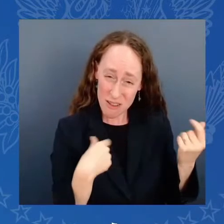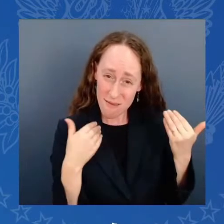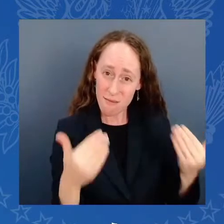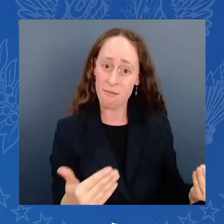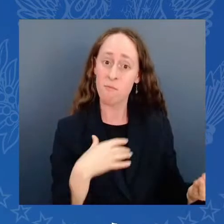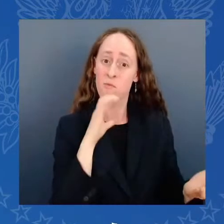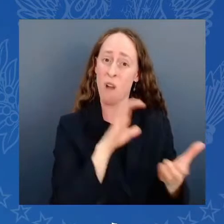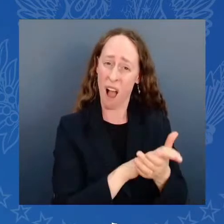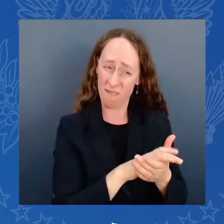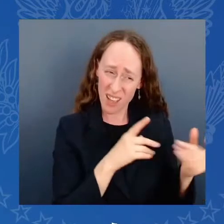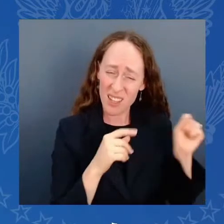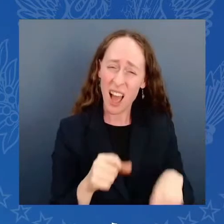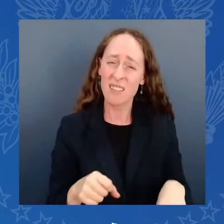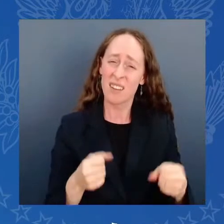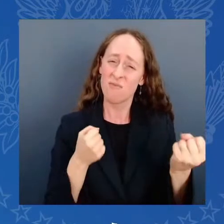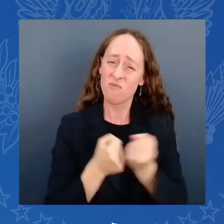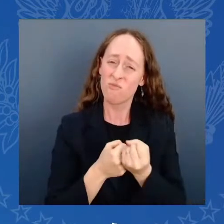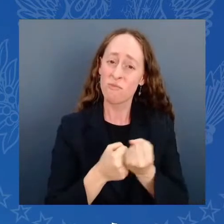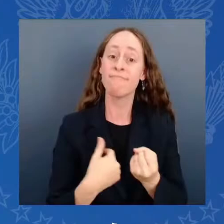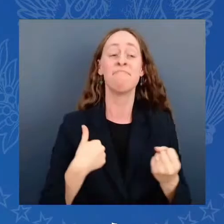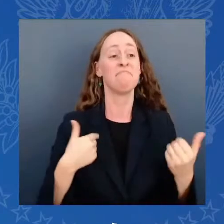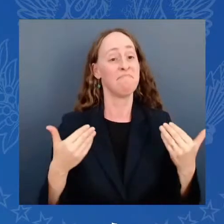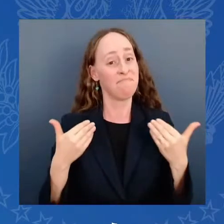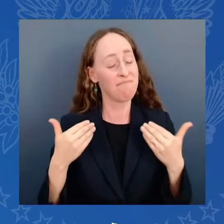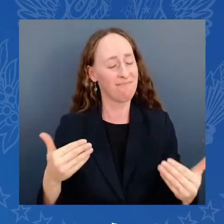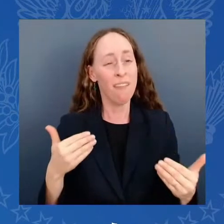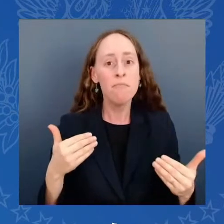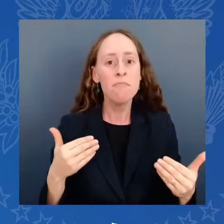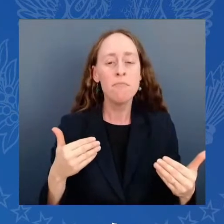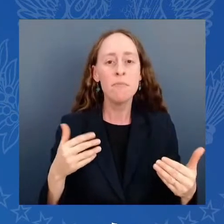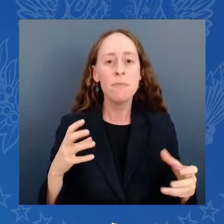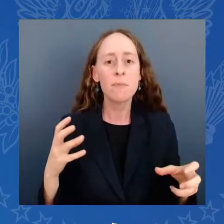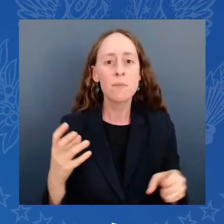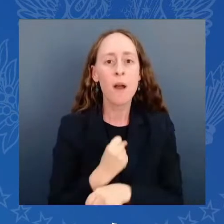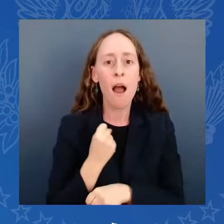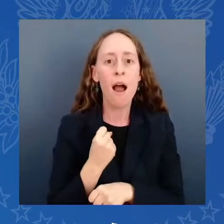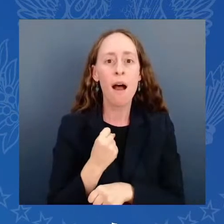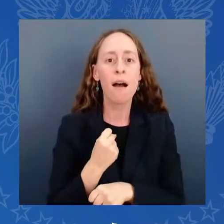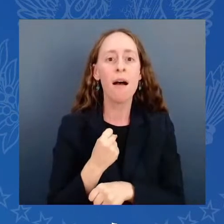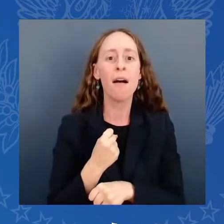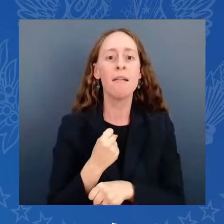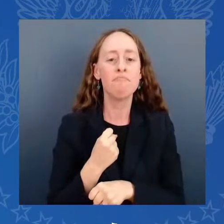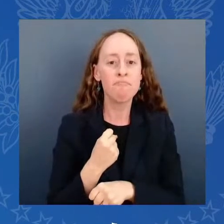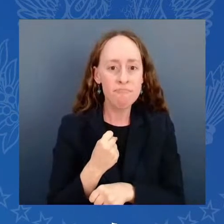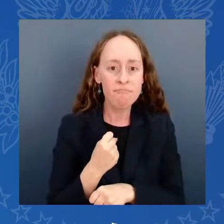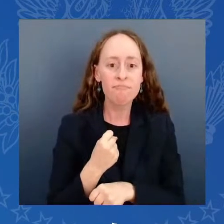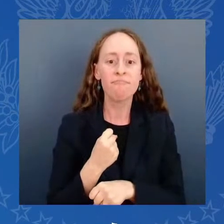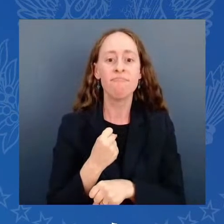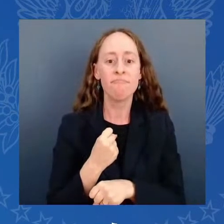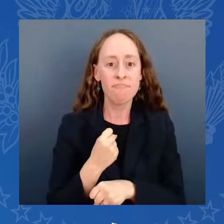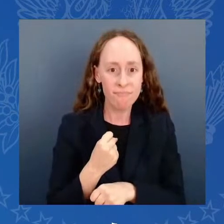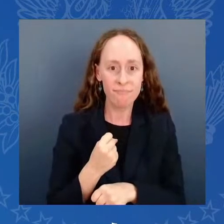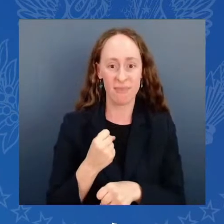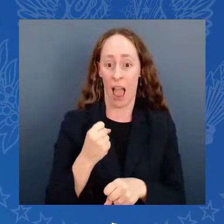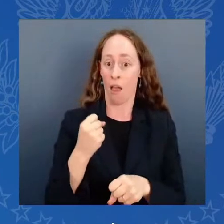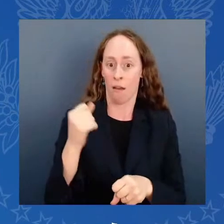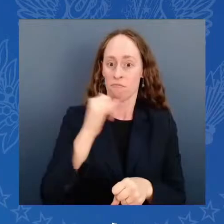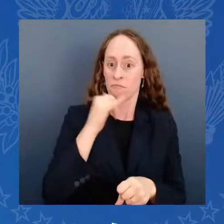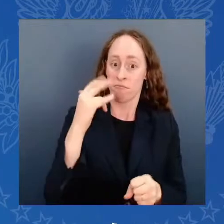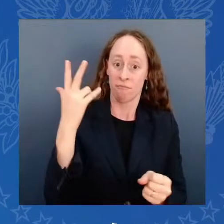vote. We won by a staggering 3,800 votes. My point is,